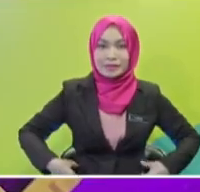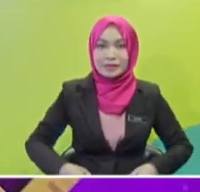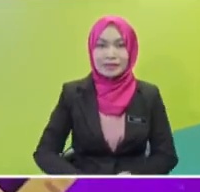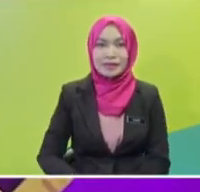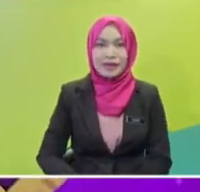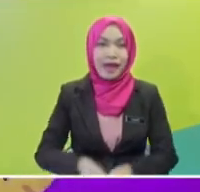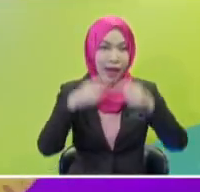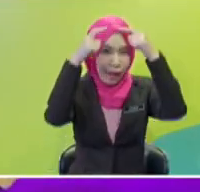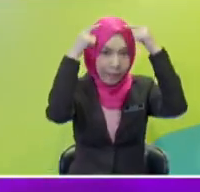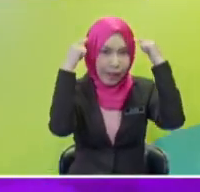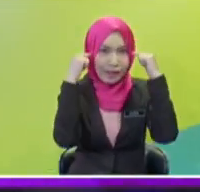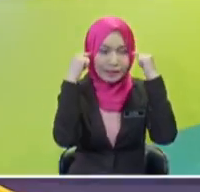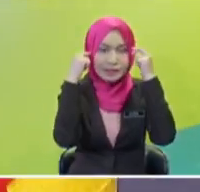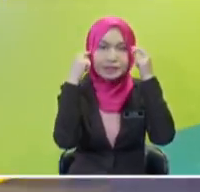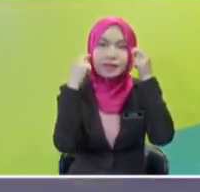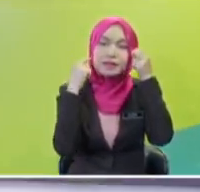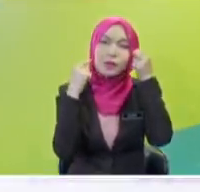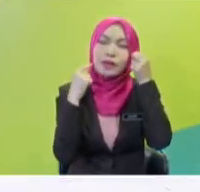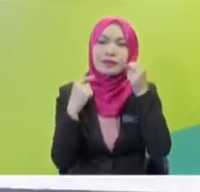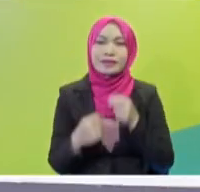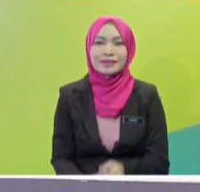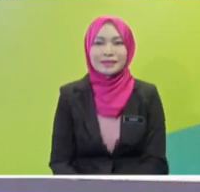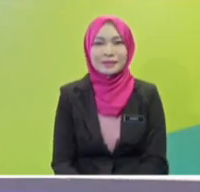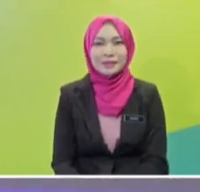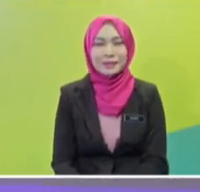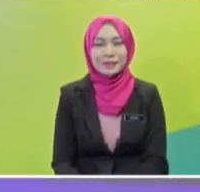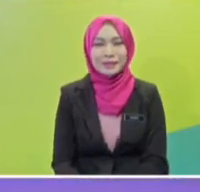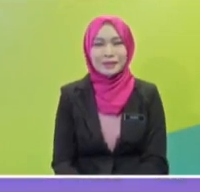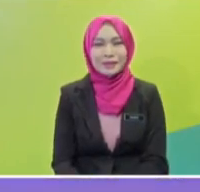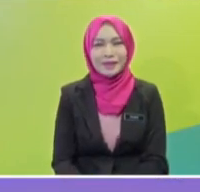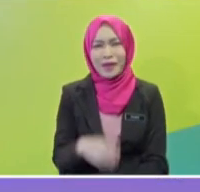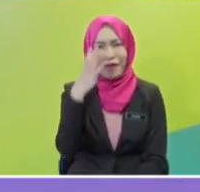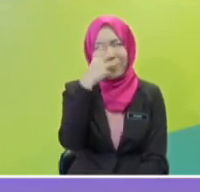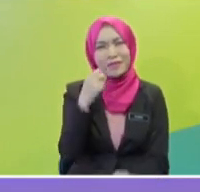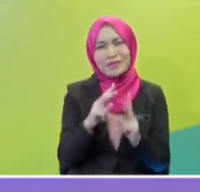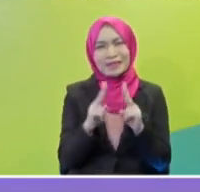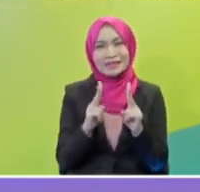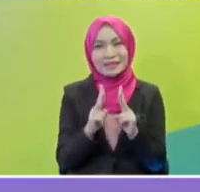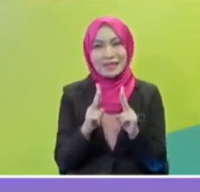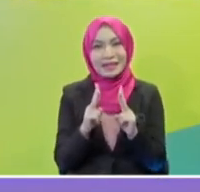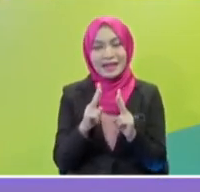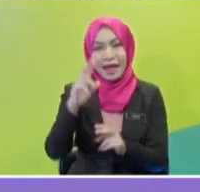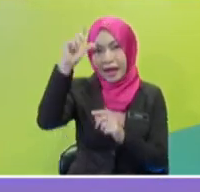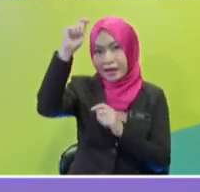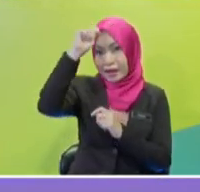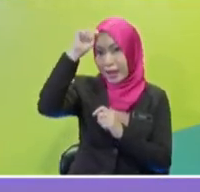headbands. Mm-hmm. Headbands as well over here. Oh, they look so pretty. We have caps and a